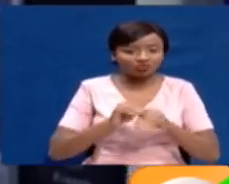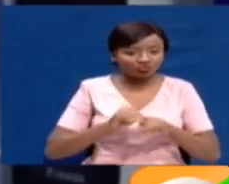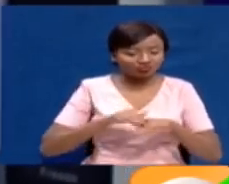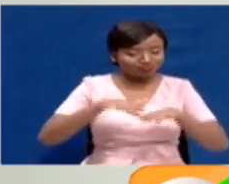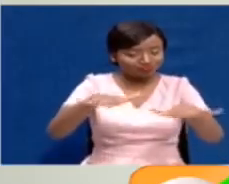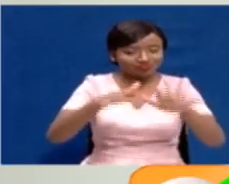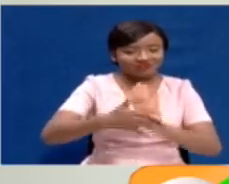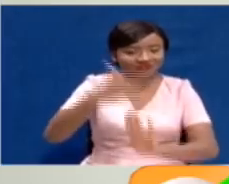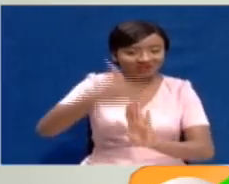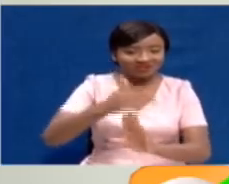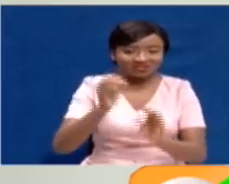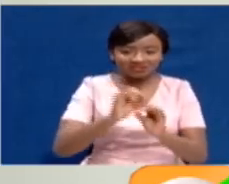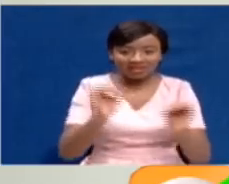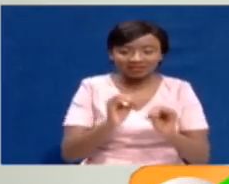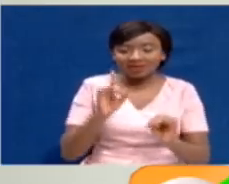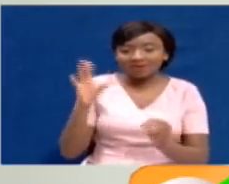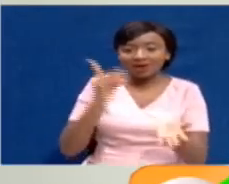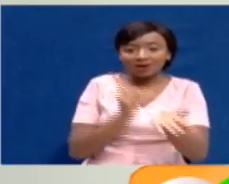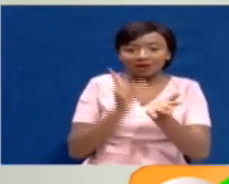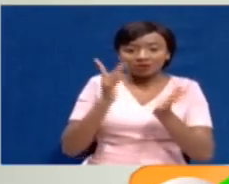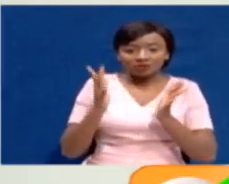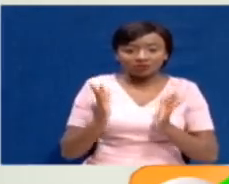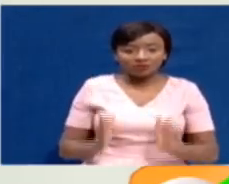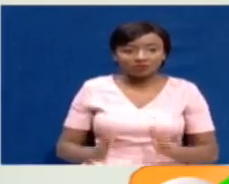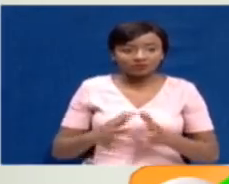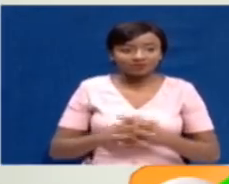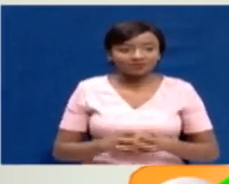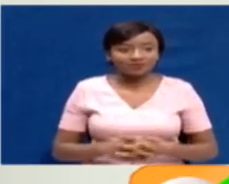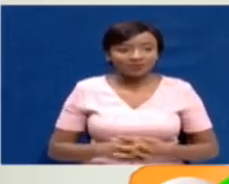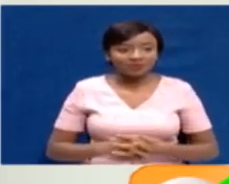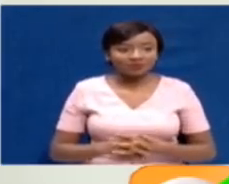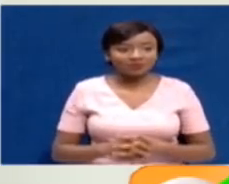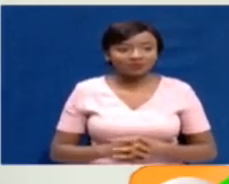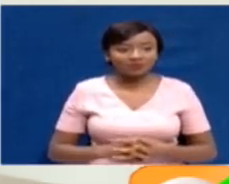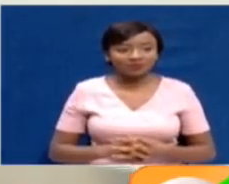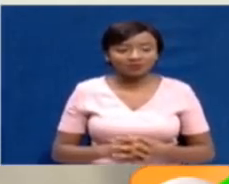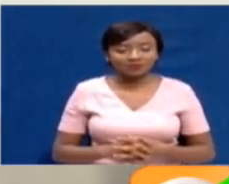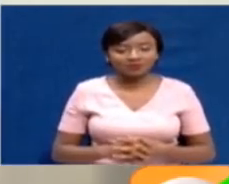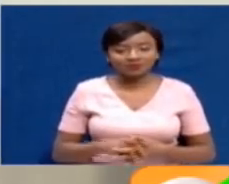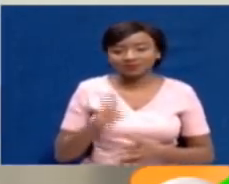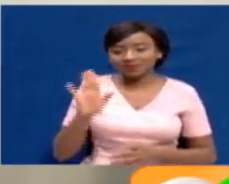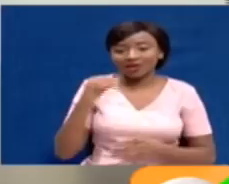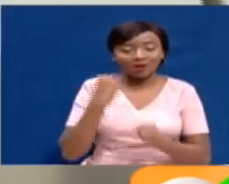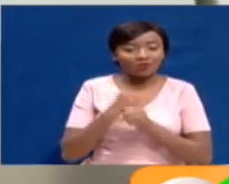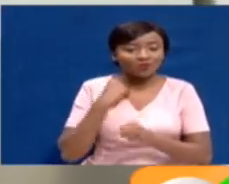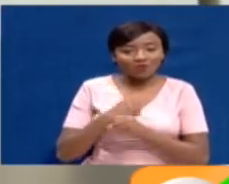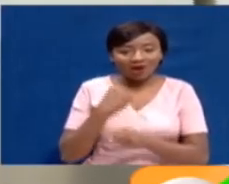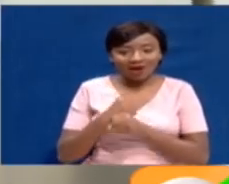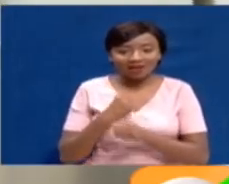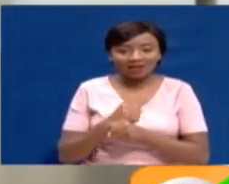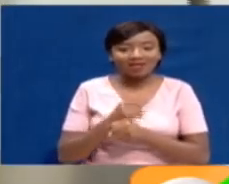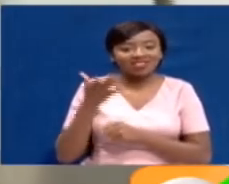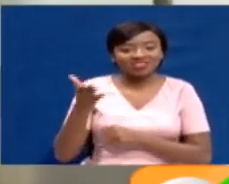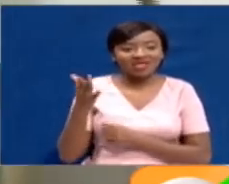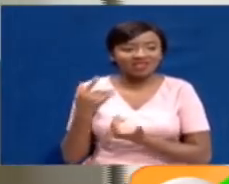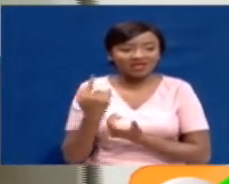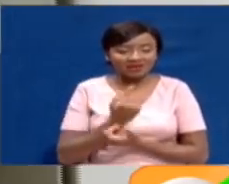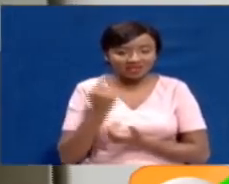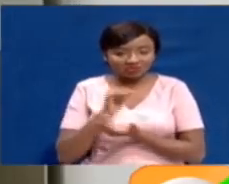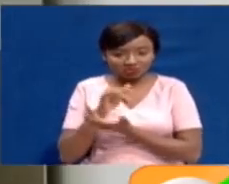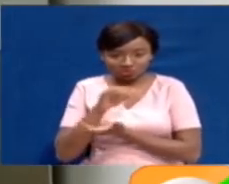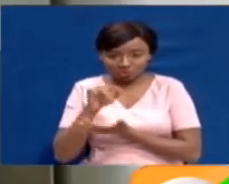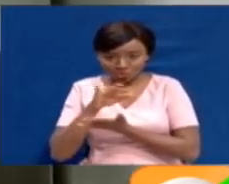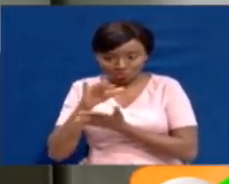striking even harder. Dr. Jeremy Gitau has been working in the isolation ward since the virus landed in Kenya. He